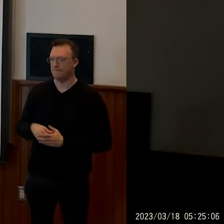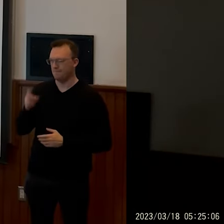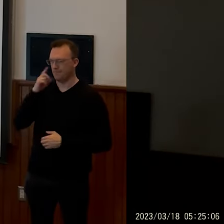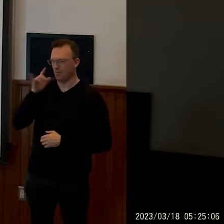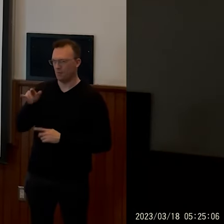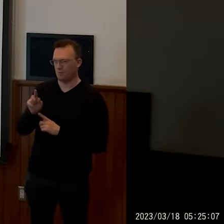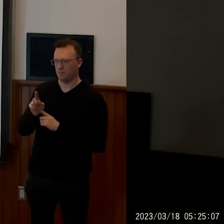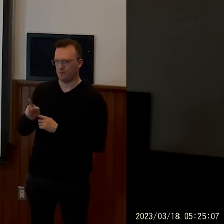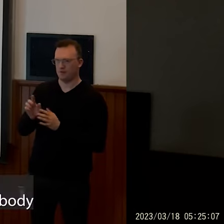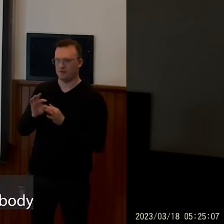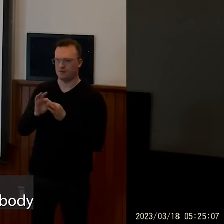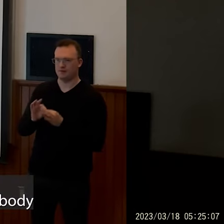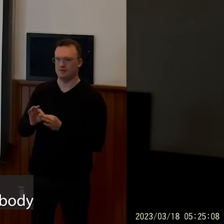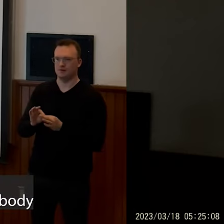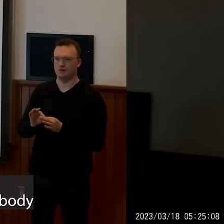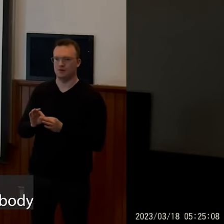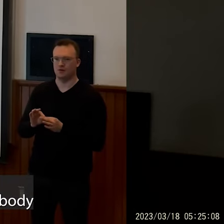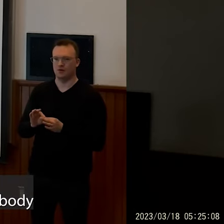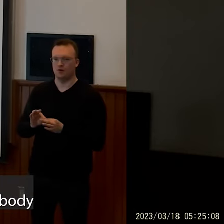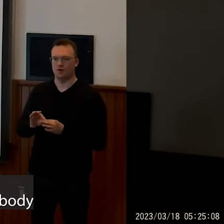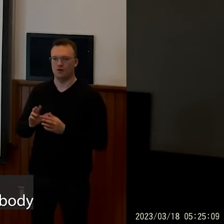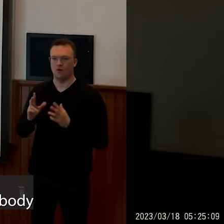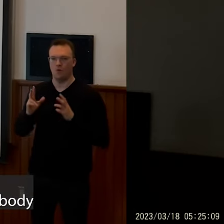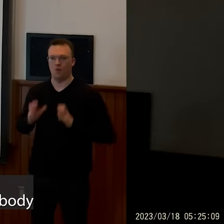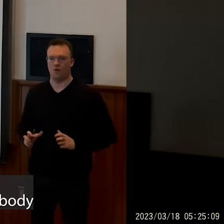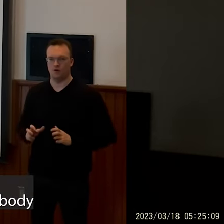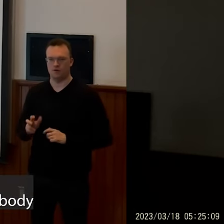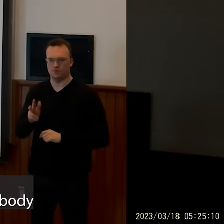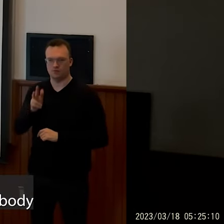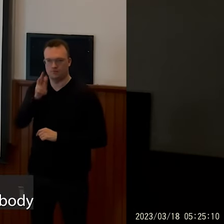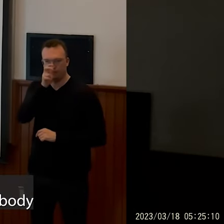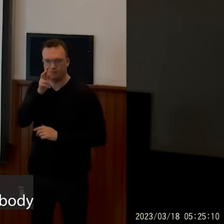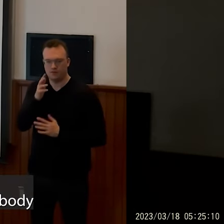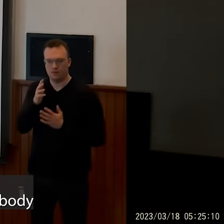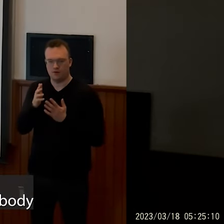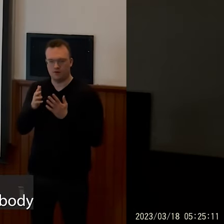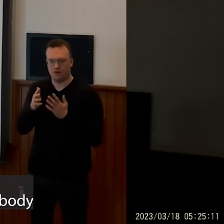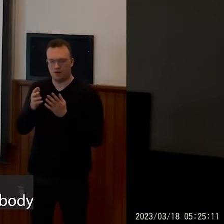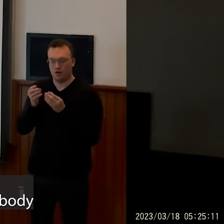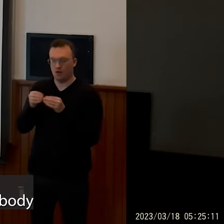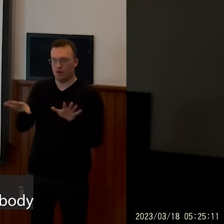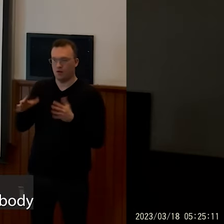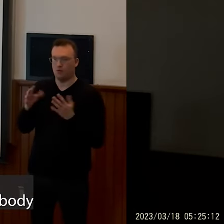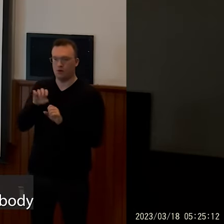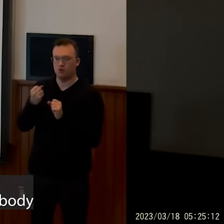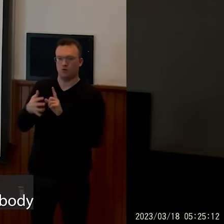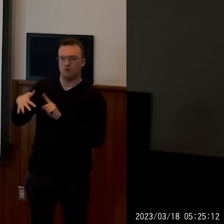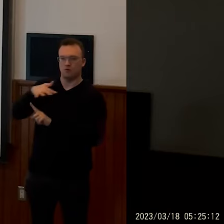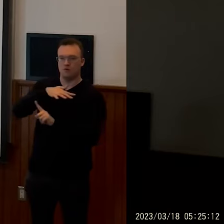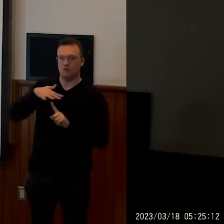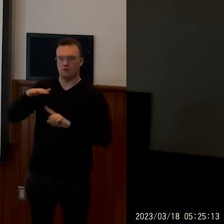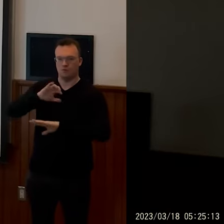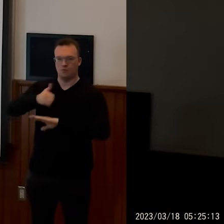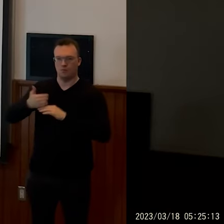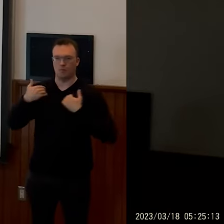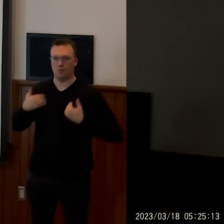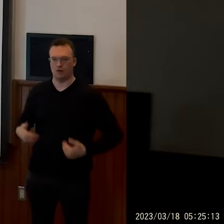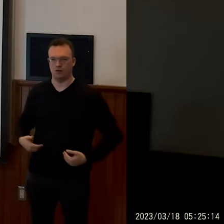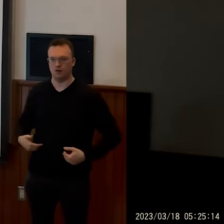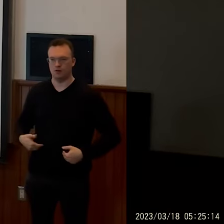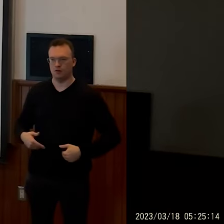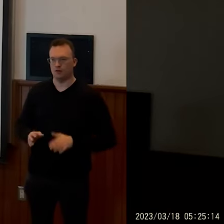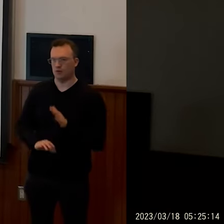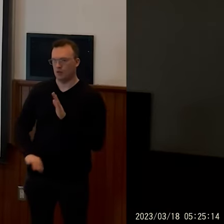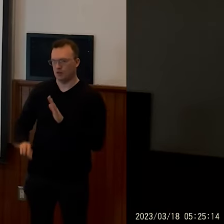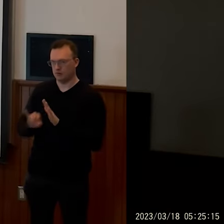moment of orgasm, what is then lost is the social formations around the body and